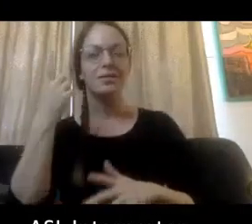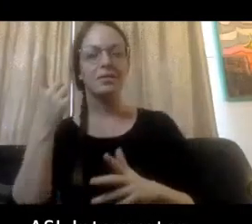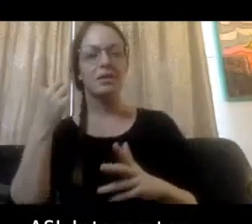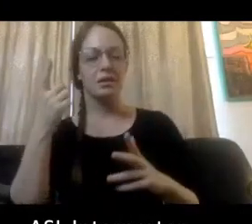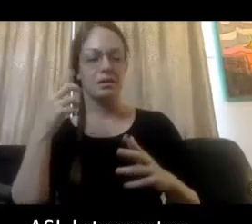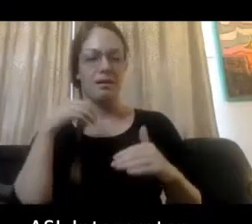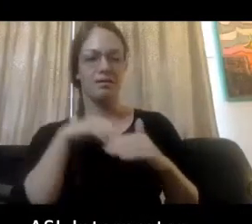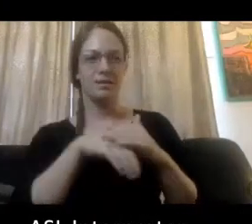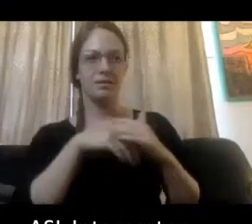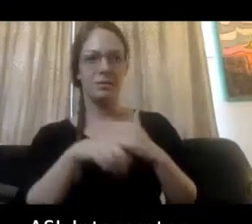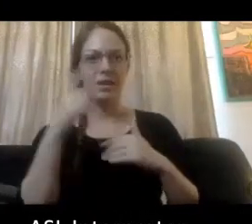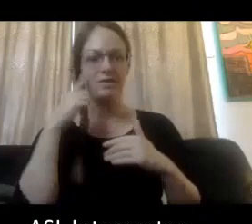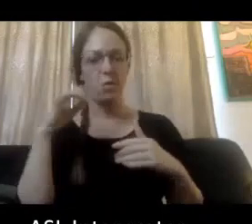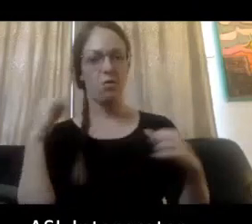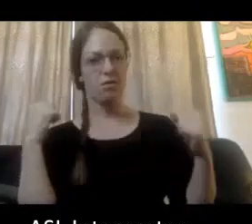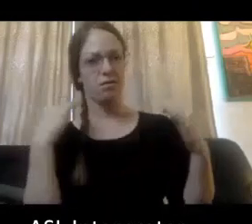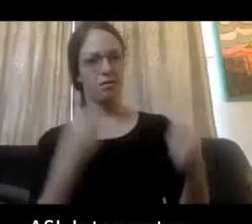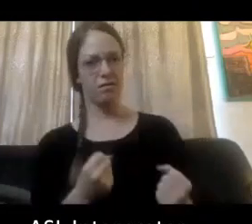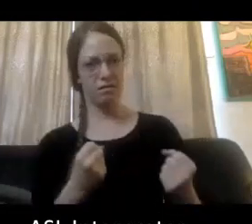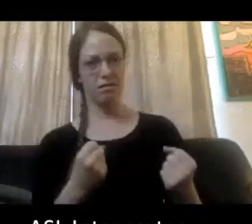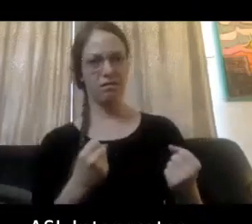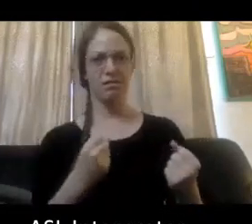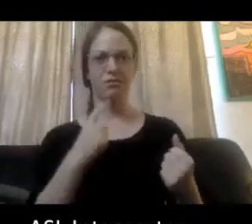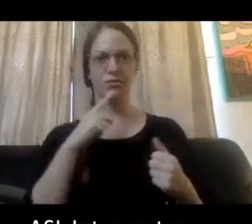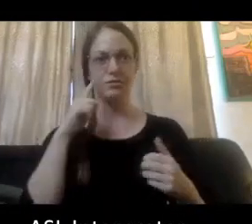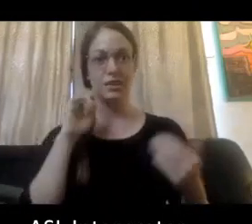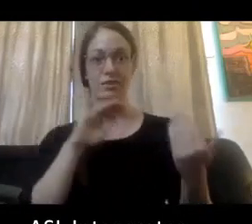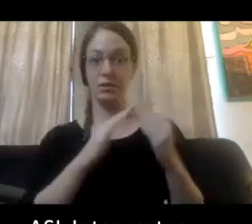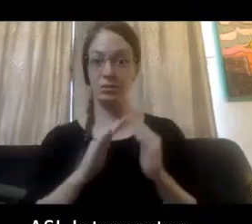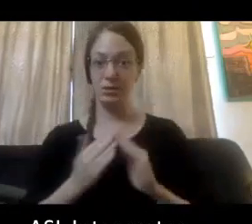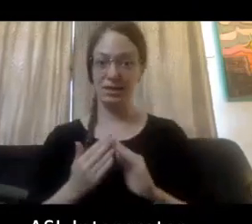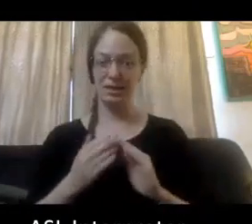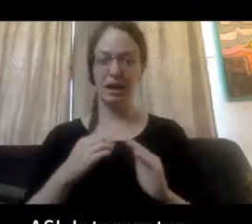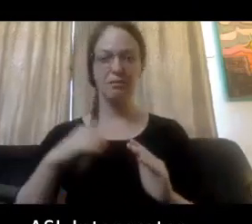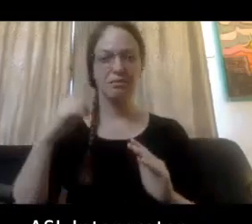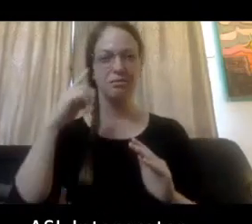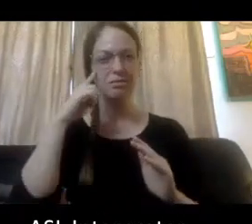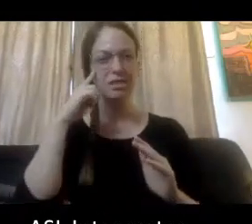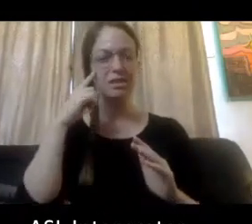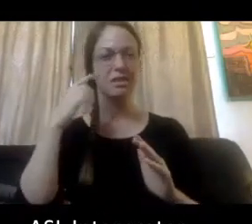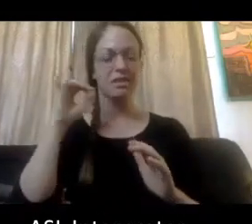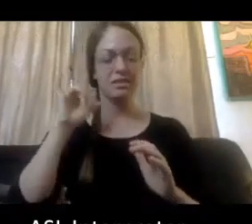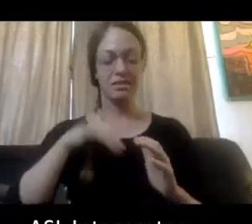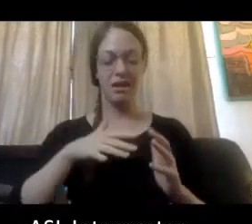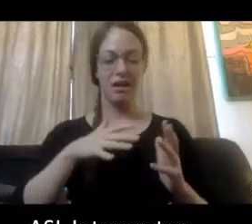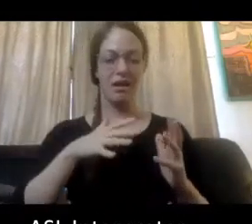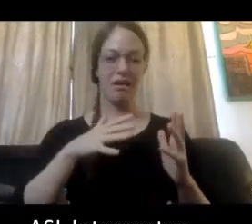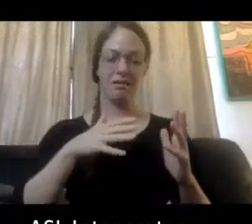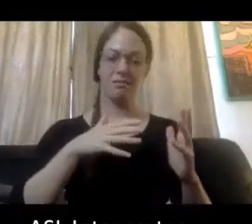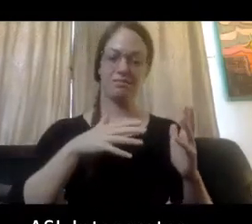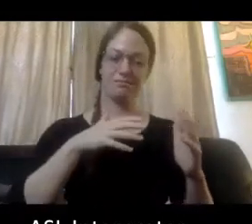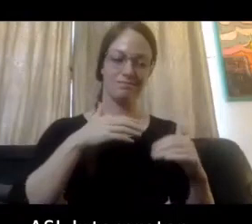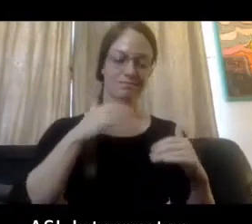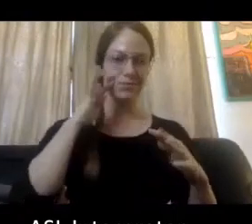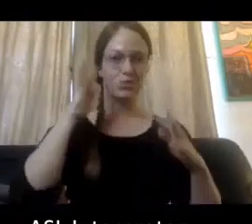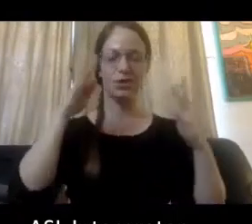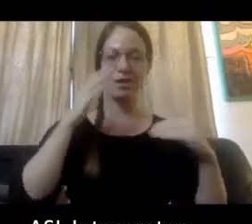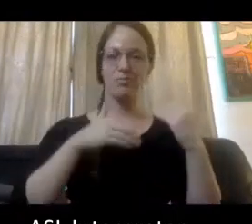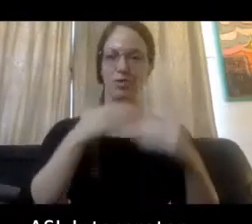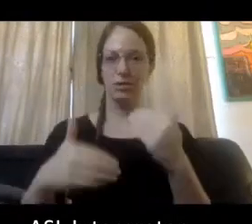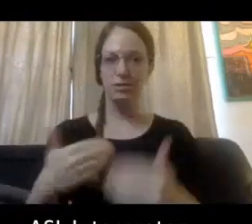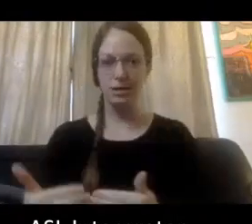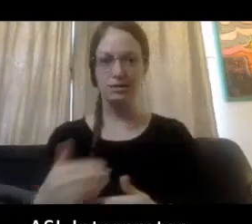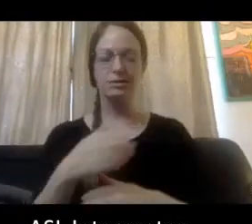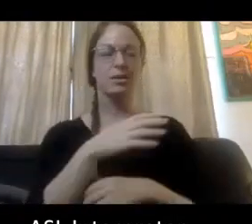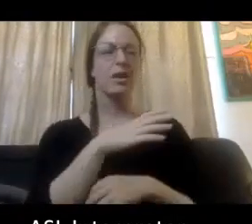And kind of it's really informed the game design process. So like as a result, we've got dyslexia friendly fonts, we've got like rigorous safety